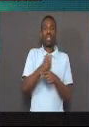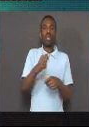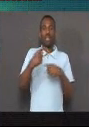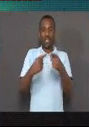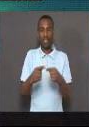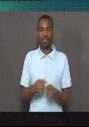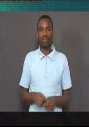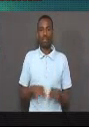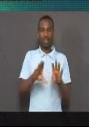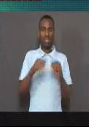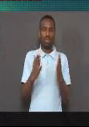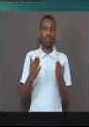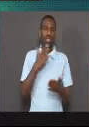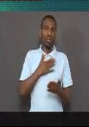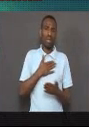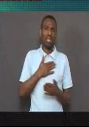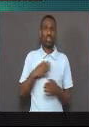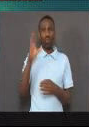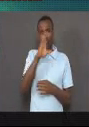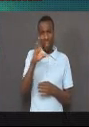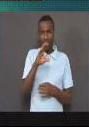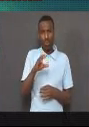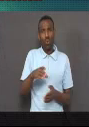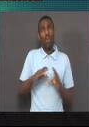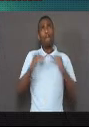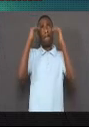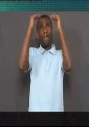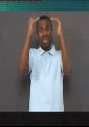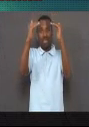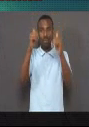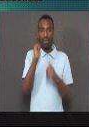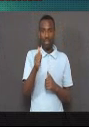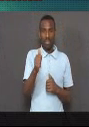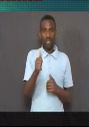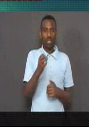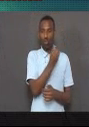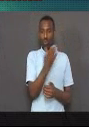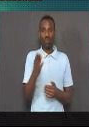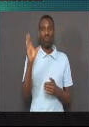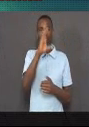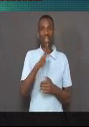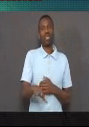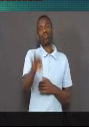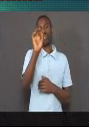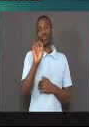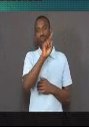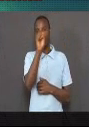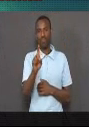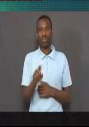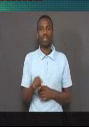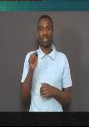Students, please find the maximum acceleration of the object.